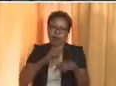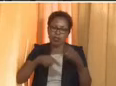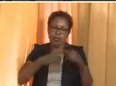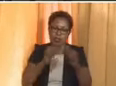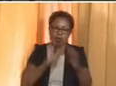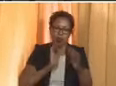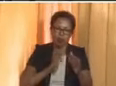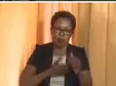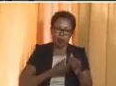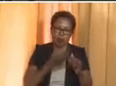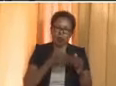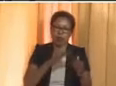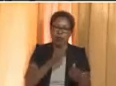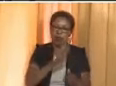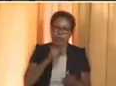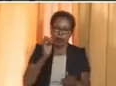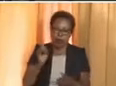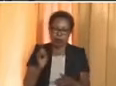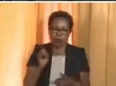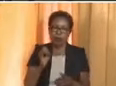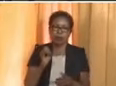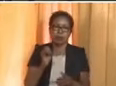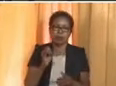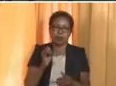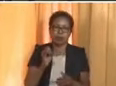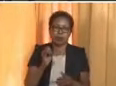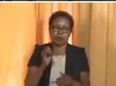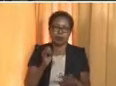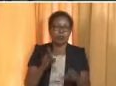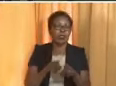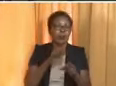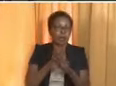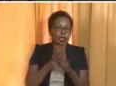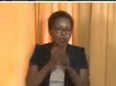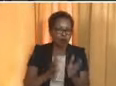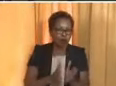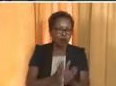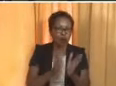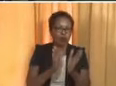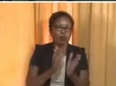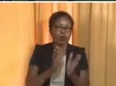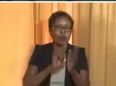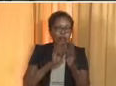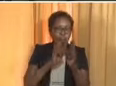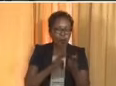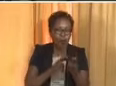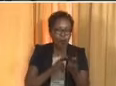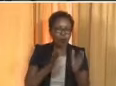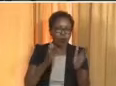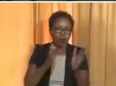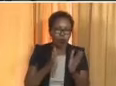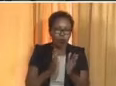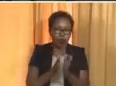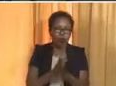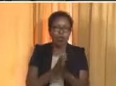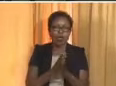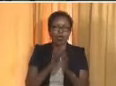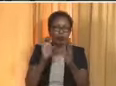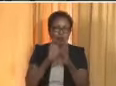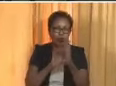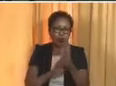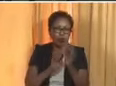of Building Bridges to a United Kenya Task Force report of October 2020, and the Constitution of Kenya Amendment